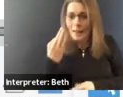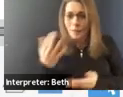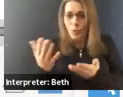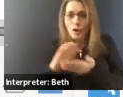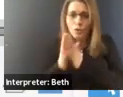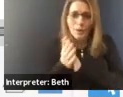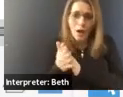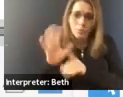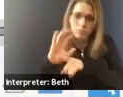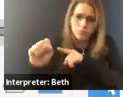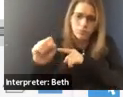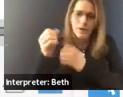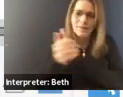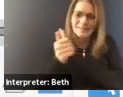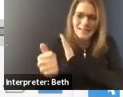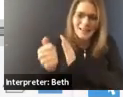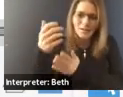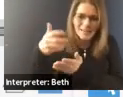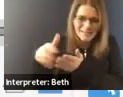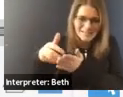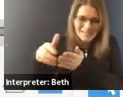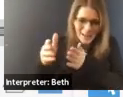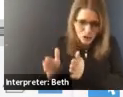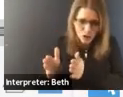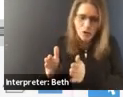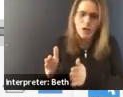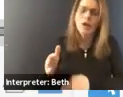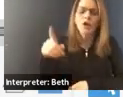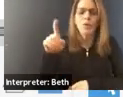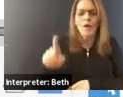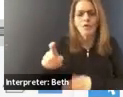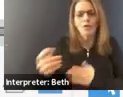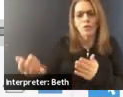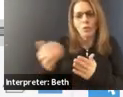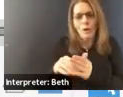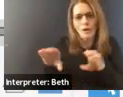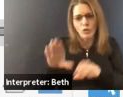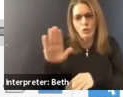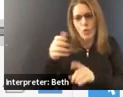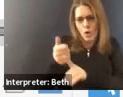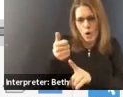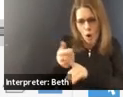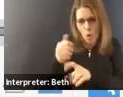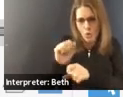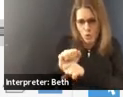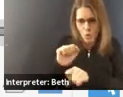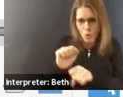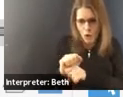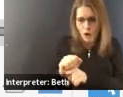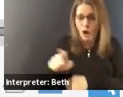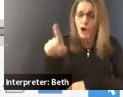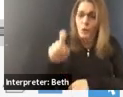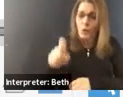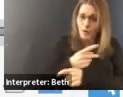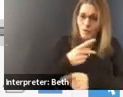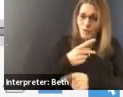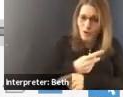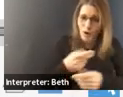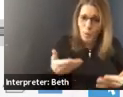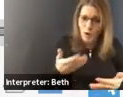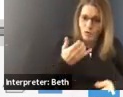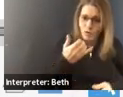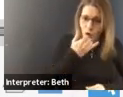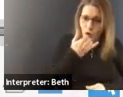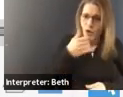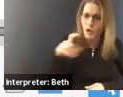work. You have to find out what's wrong to train your brain to look for it so